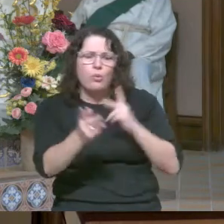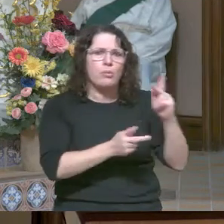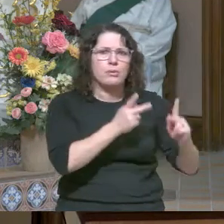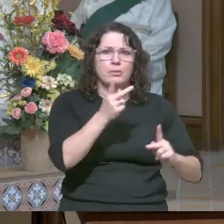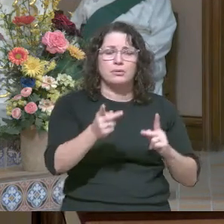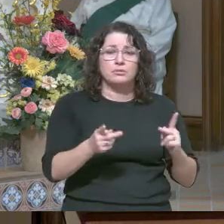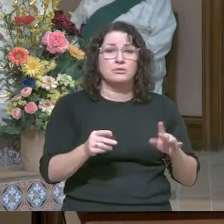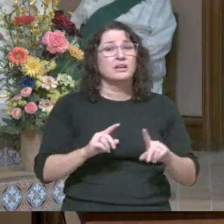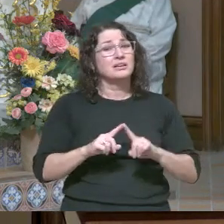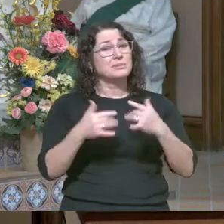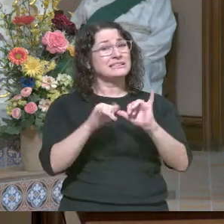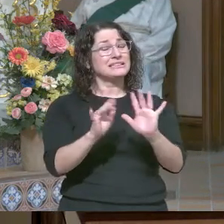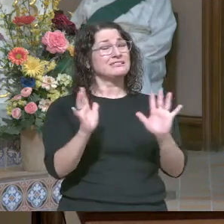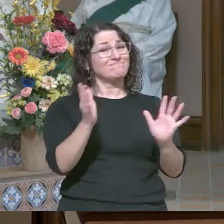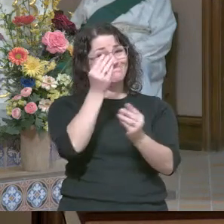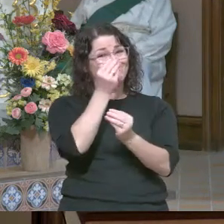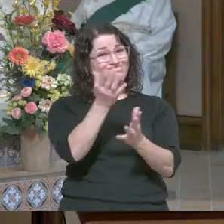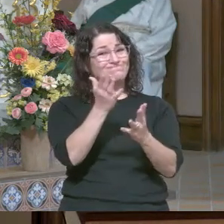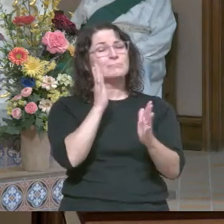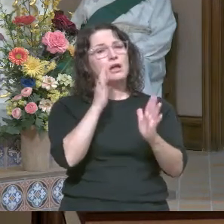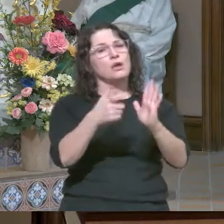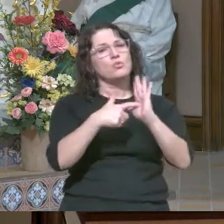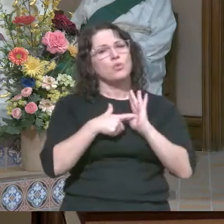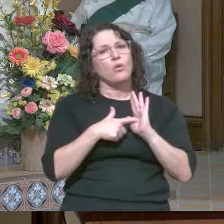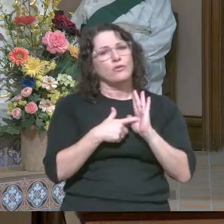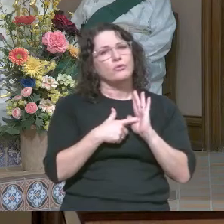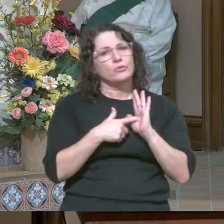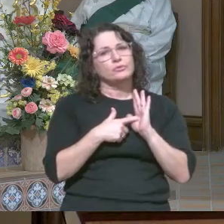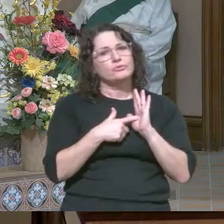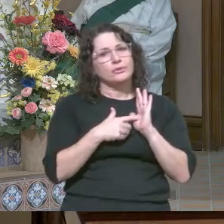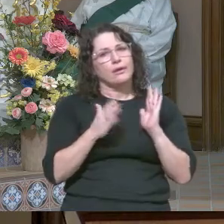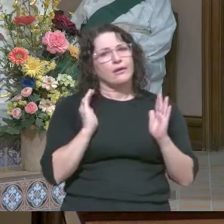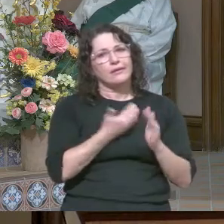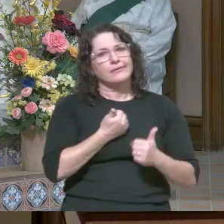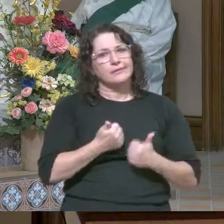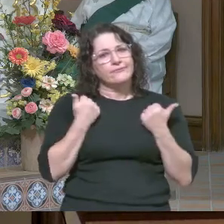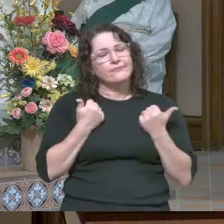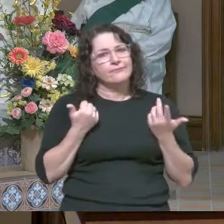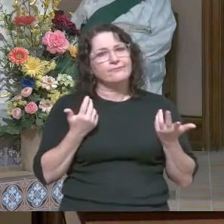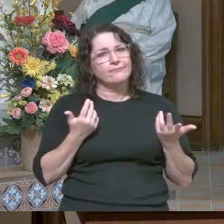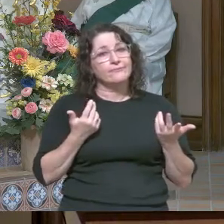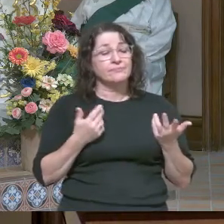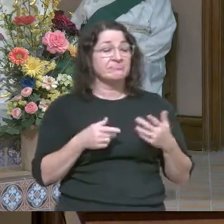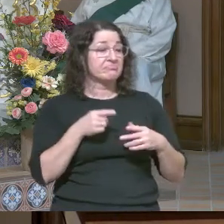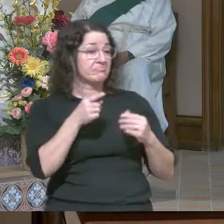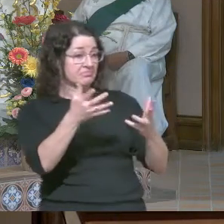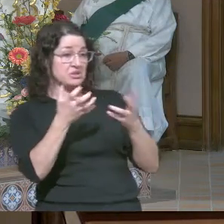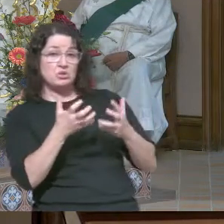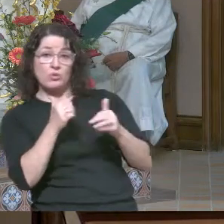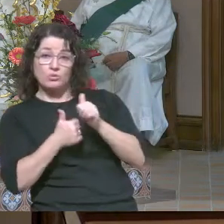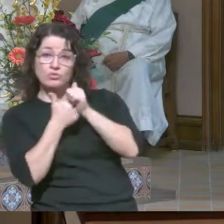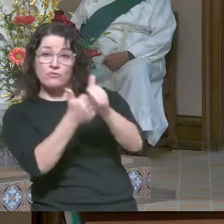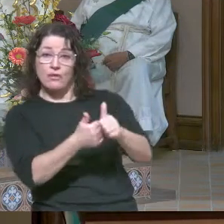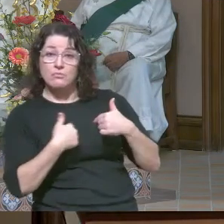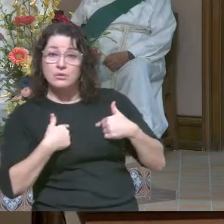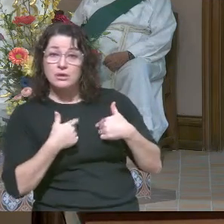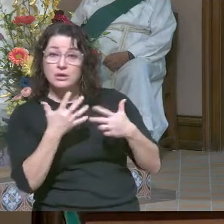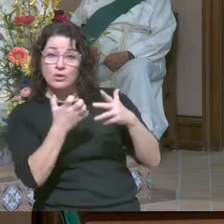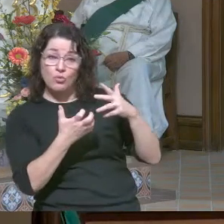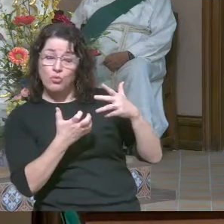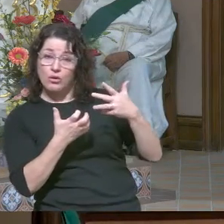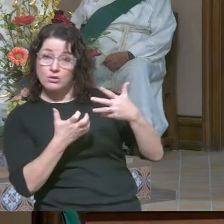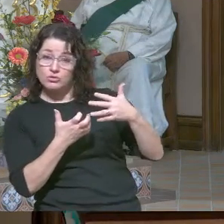is going to be costly. It's going to cost. And that's what Jesus is talking about in the gospel here. Whoever wishes to come after me, in other